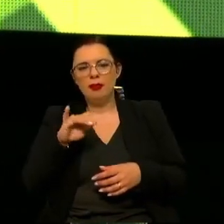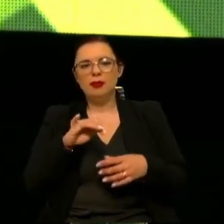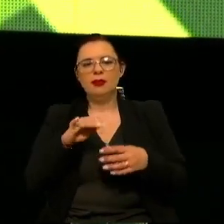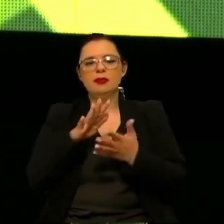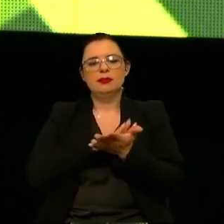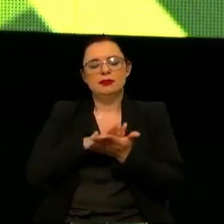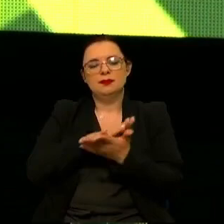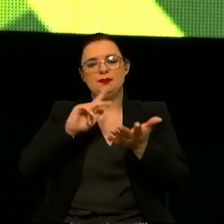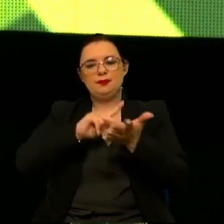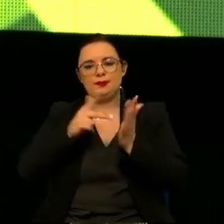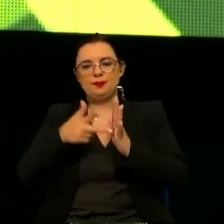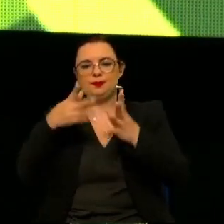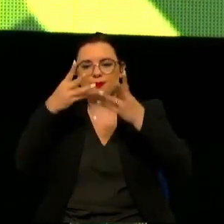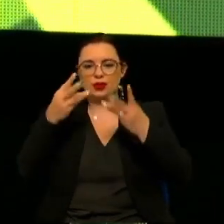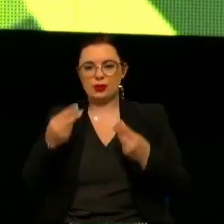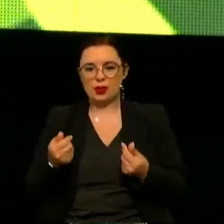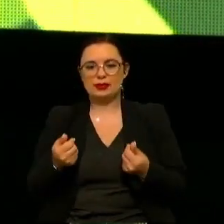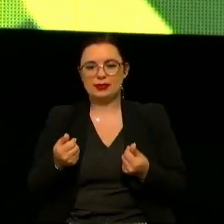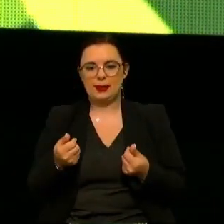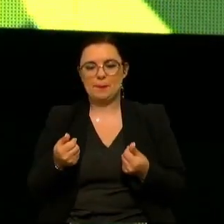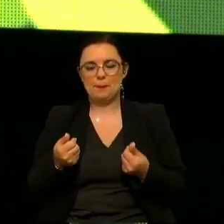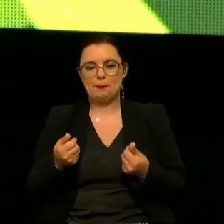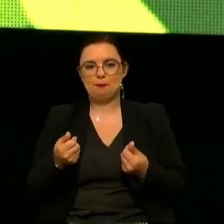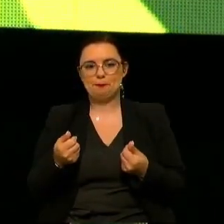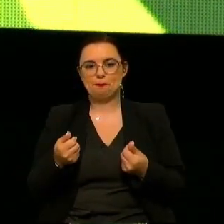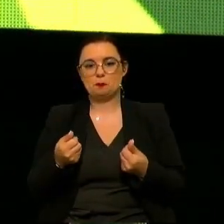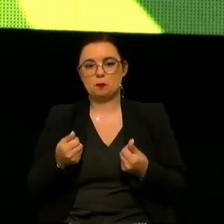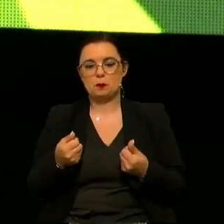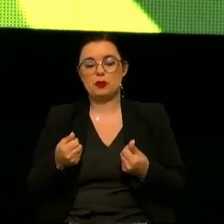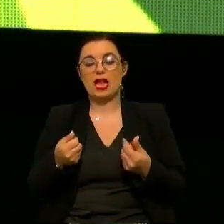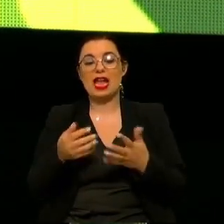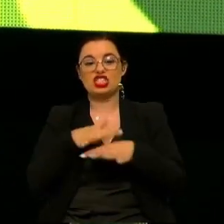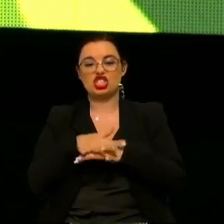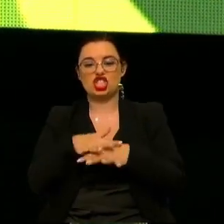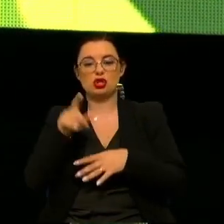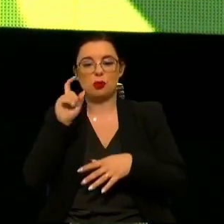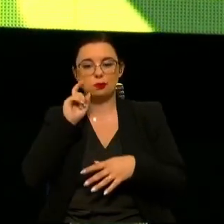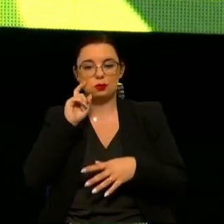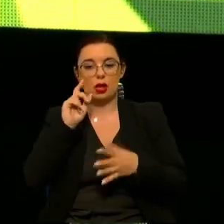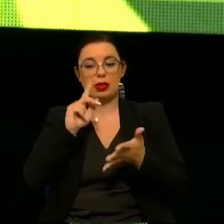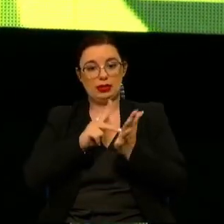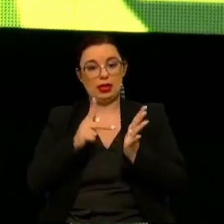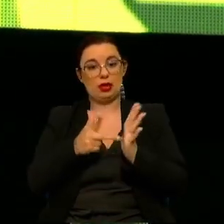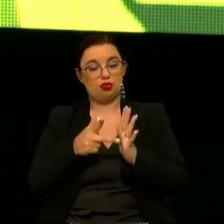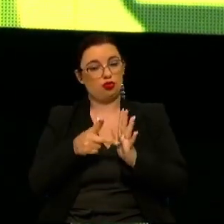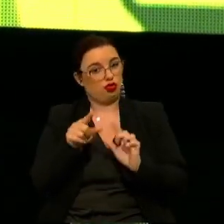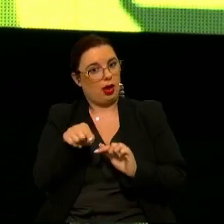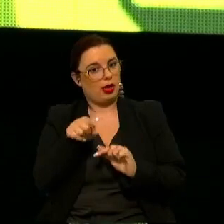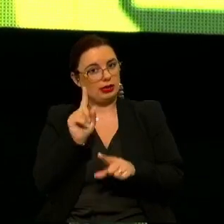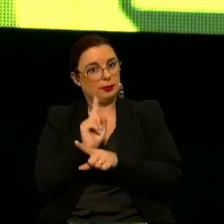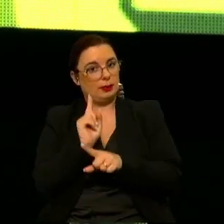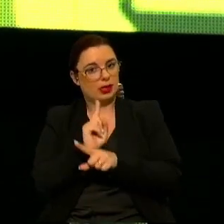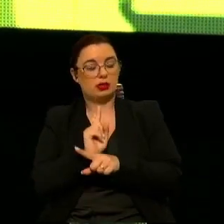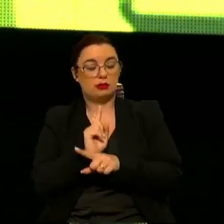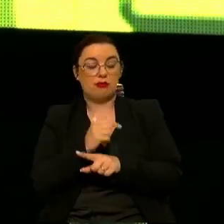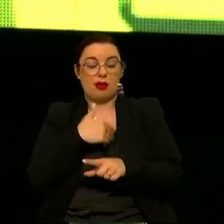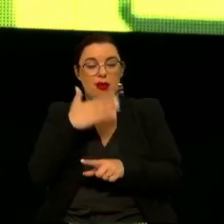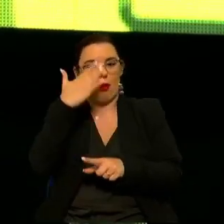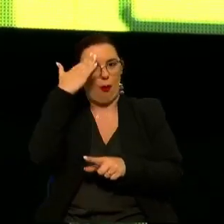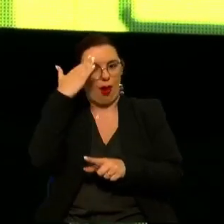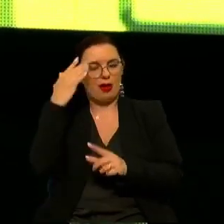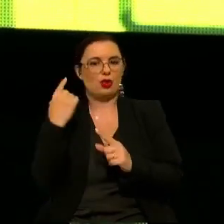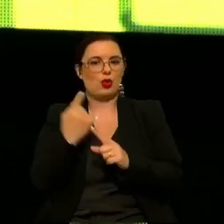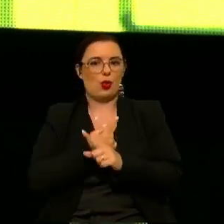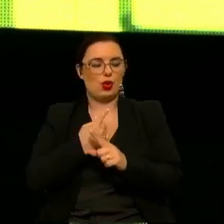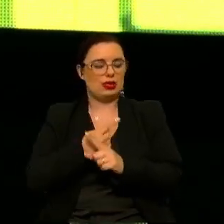cryptography based on quantum technology and secure network based on quantum technology, that these